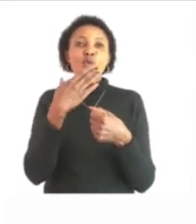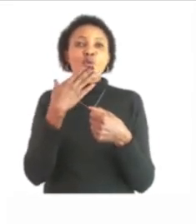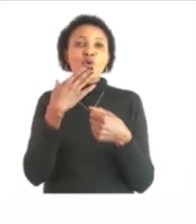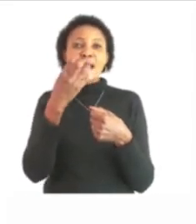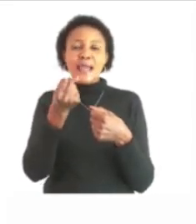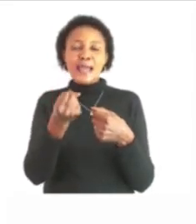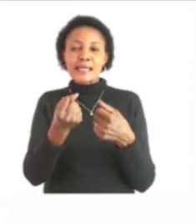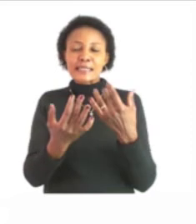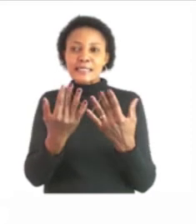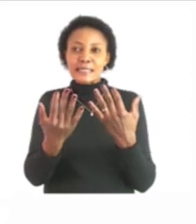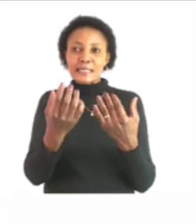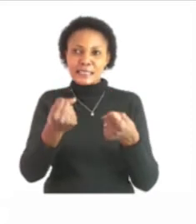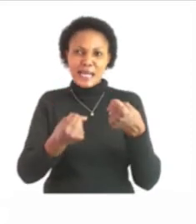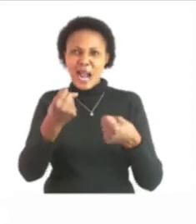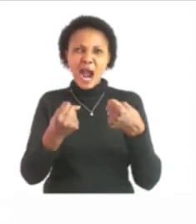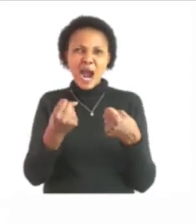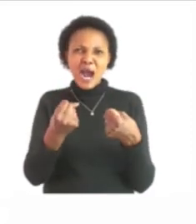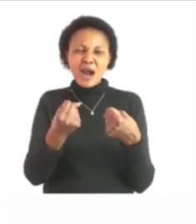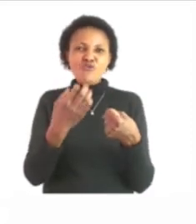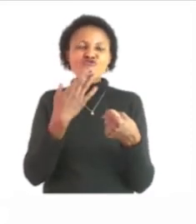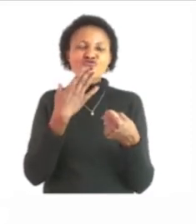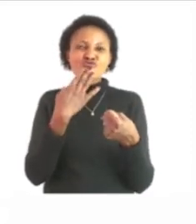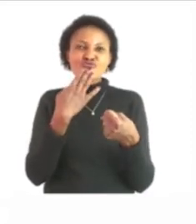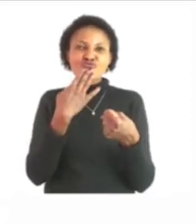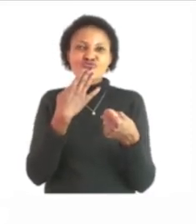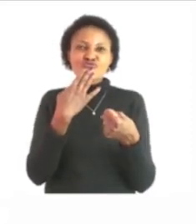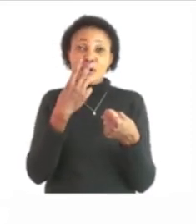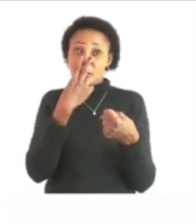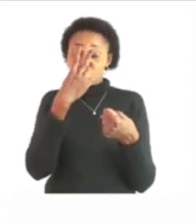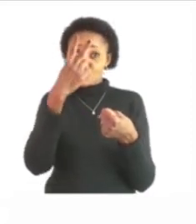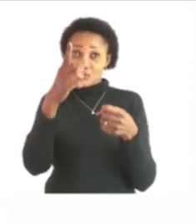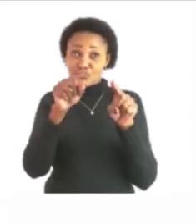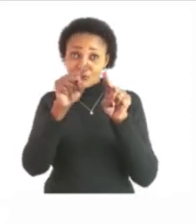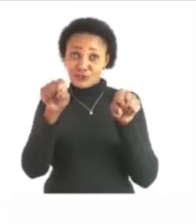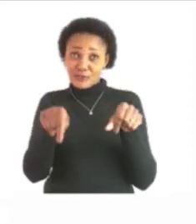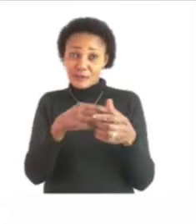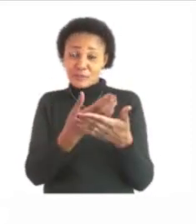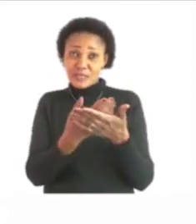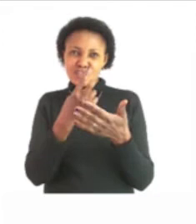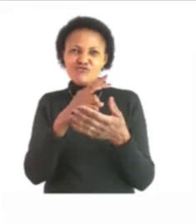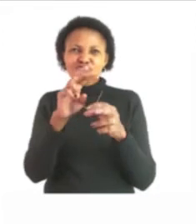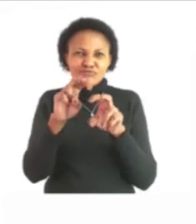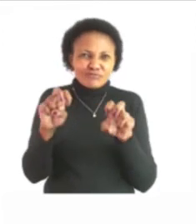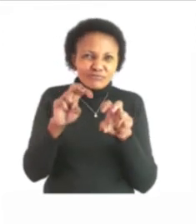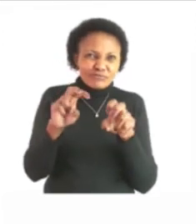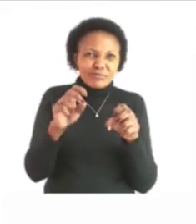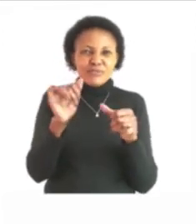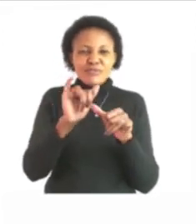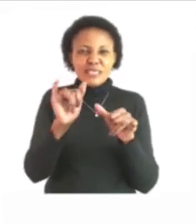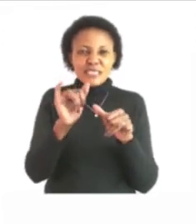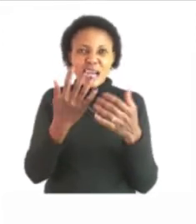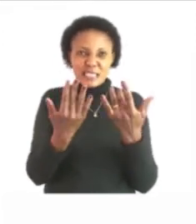who has a green car? Now you have to go back to the pictures and look for the green car. And what does it